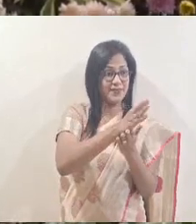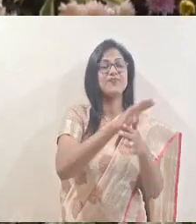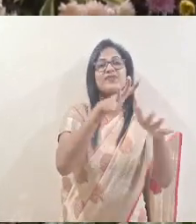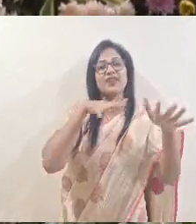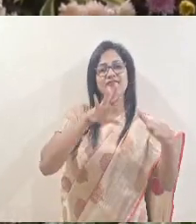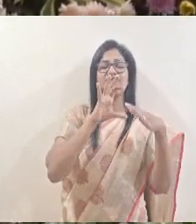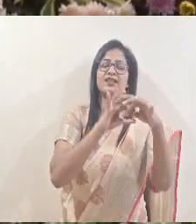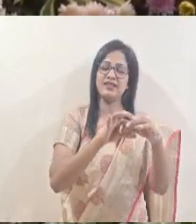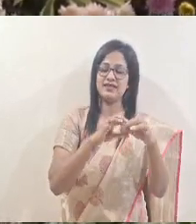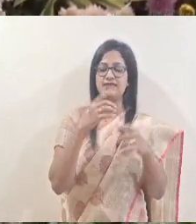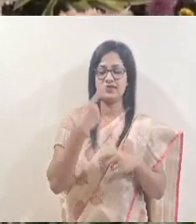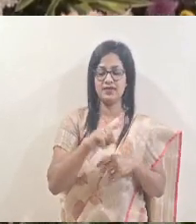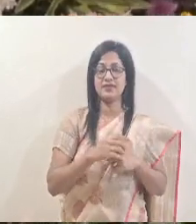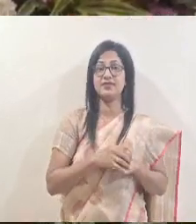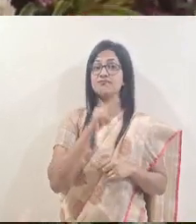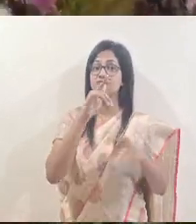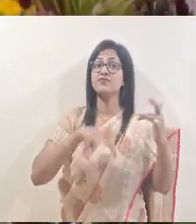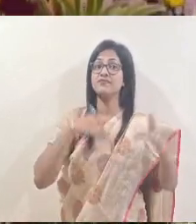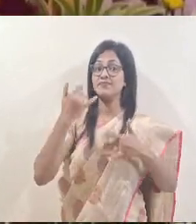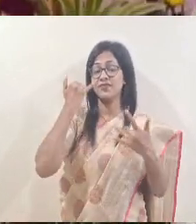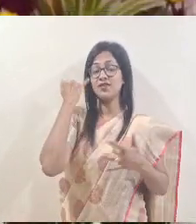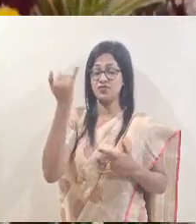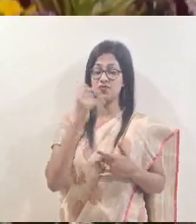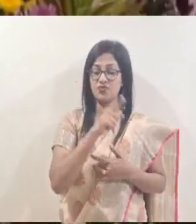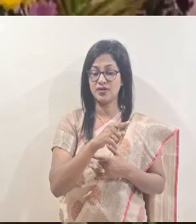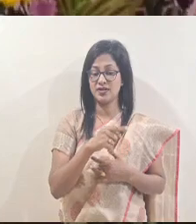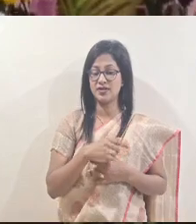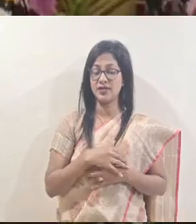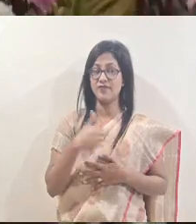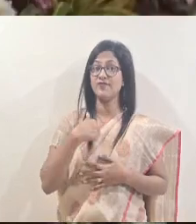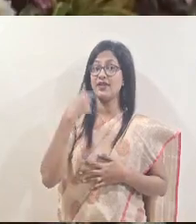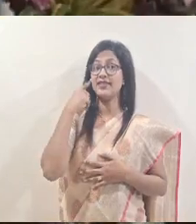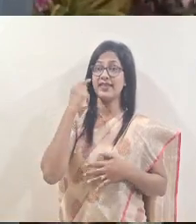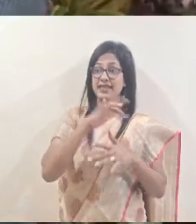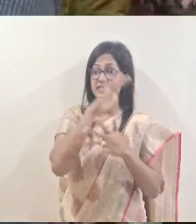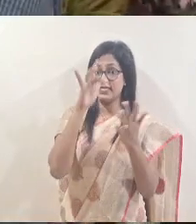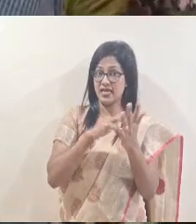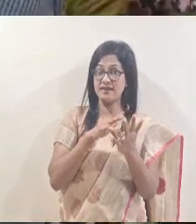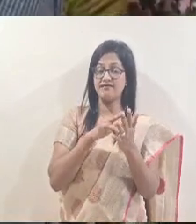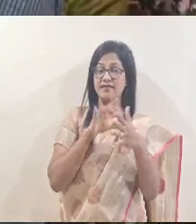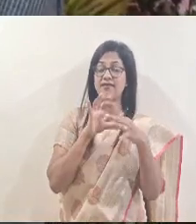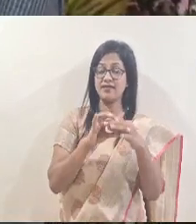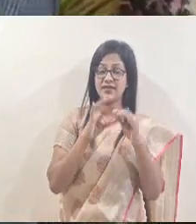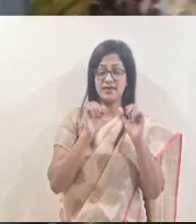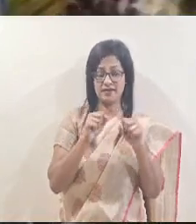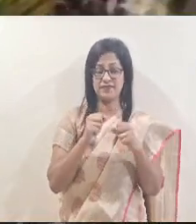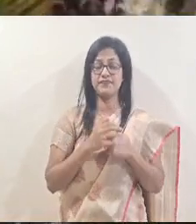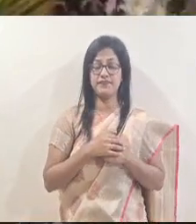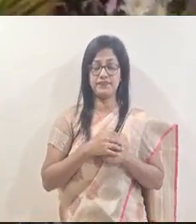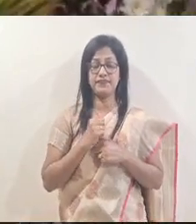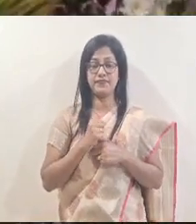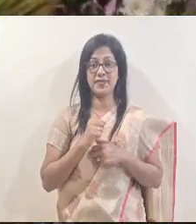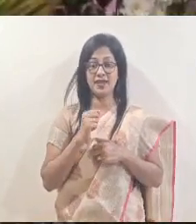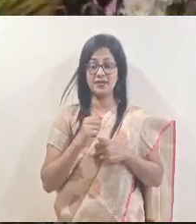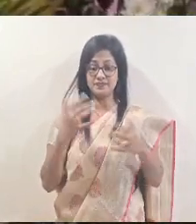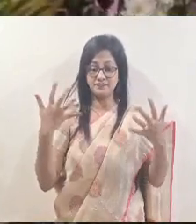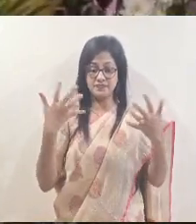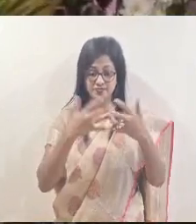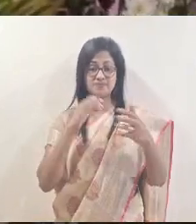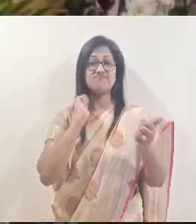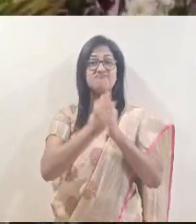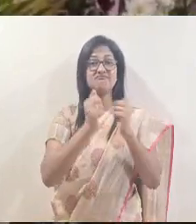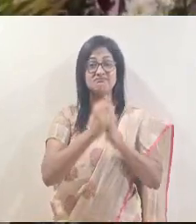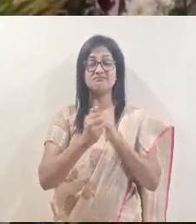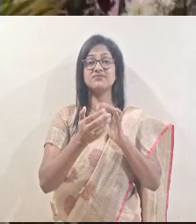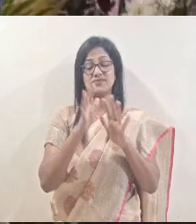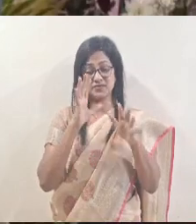dependent on traffic. Understood. It's a very interesting idea. We have also been looking at centrality based. Glad to hear. Okay, and crashes also.